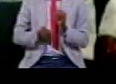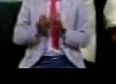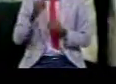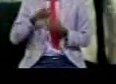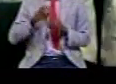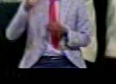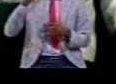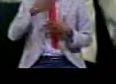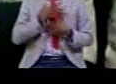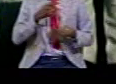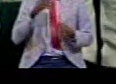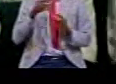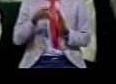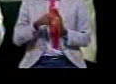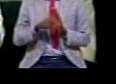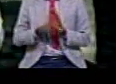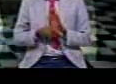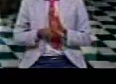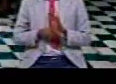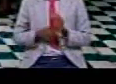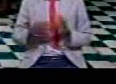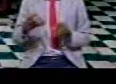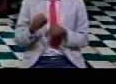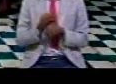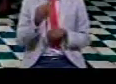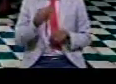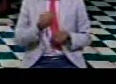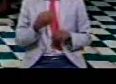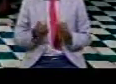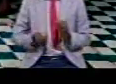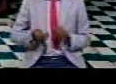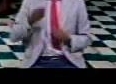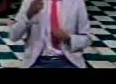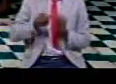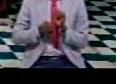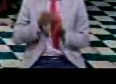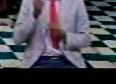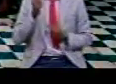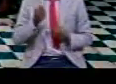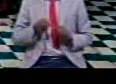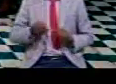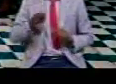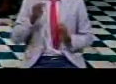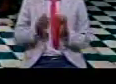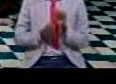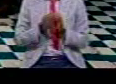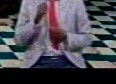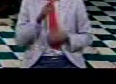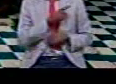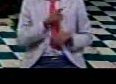sa ressemblance. Mets-moi plus haut.